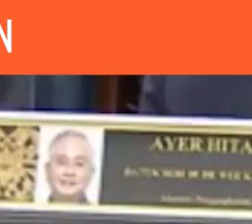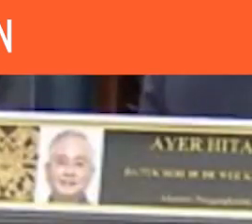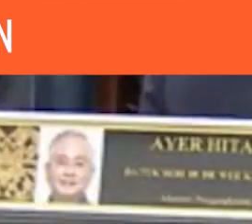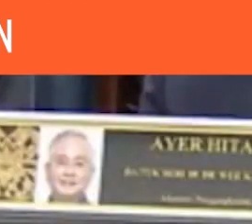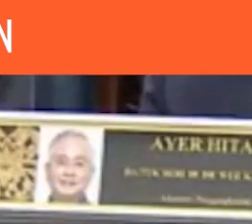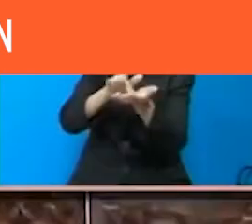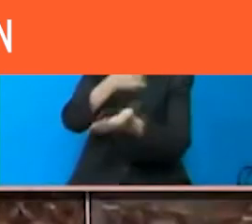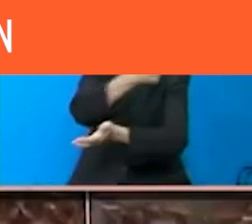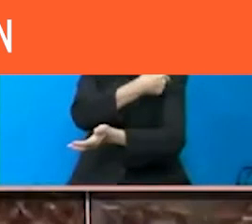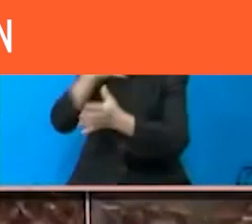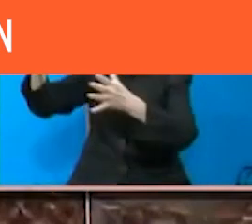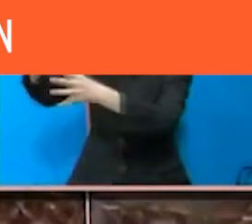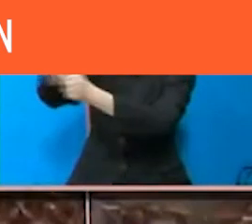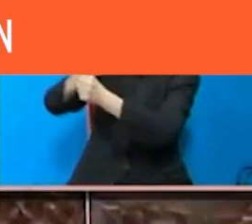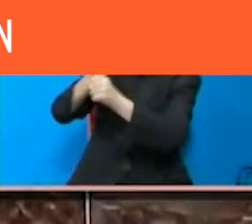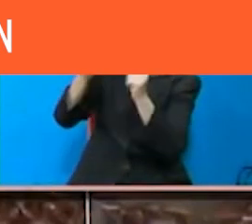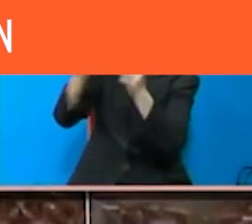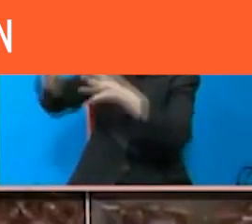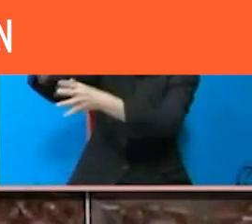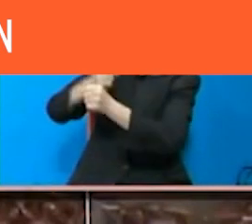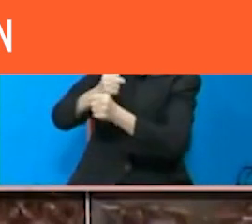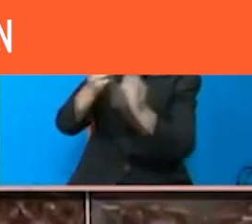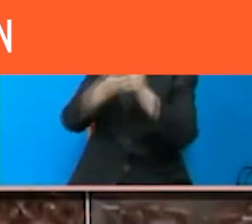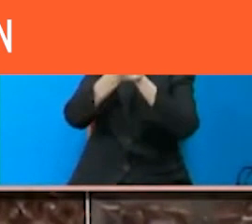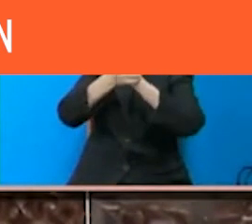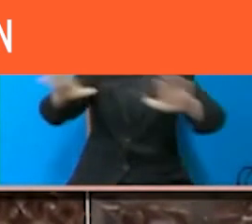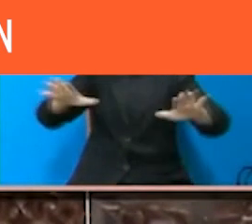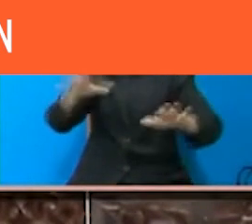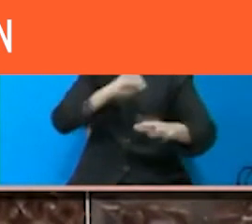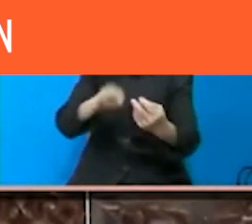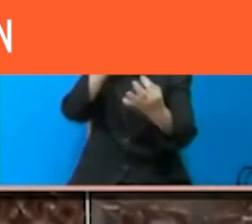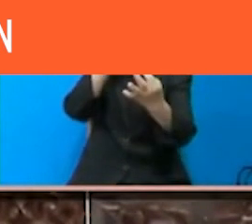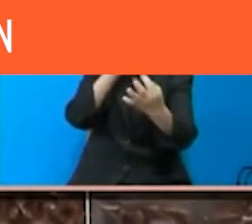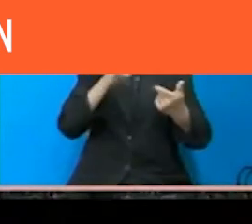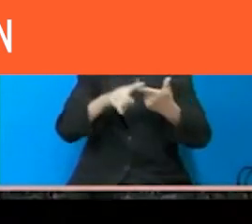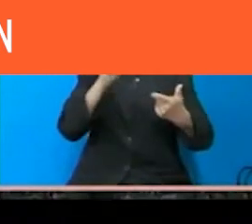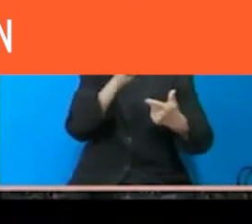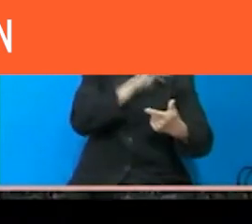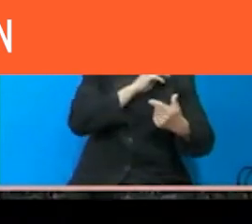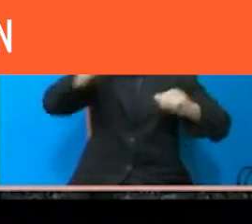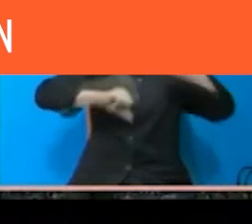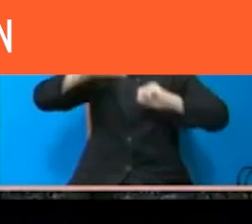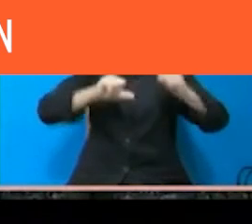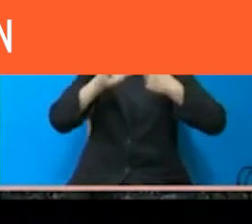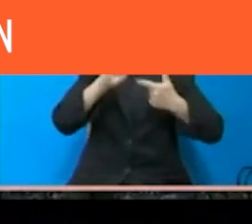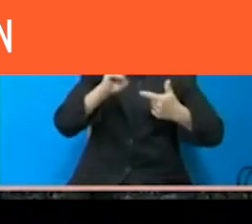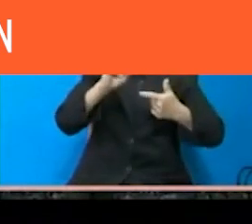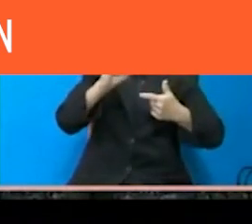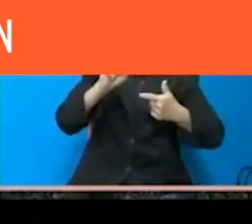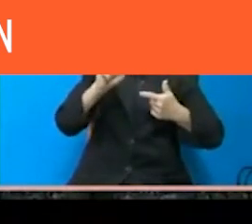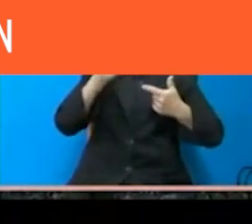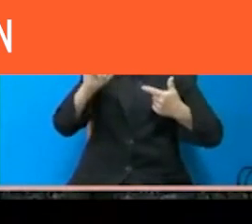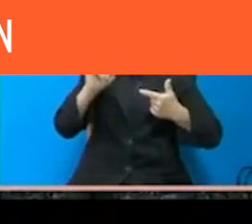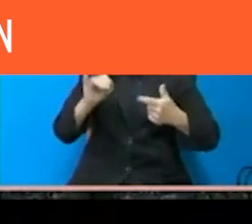The questions were related to the ministry's domestic worker recruitment portal. She has now asked if her questions had hit close to the